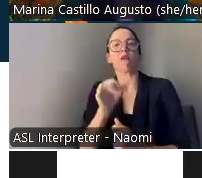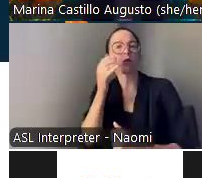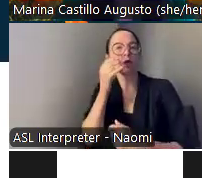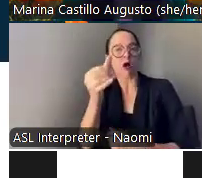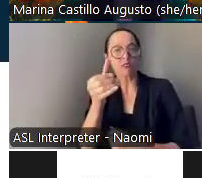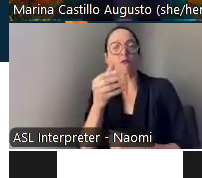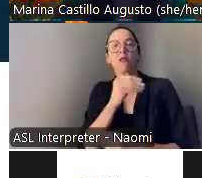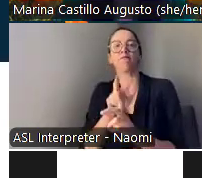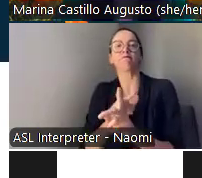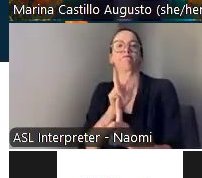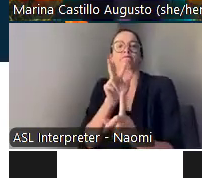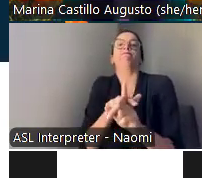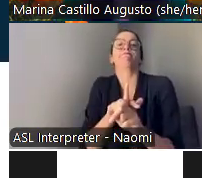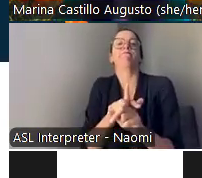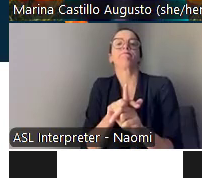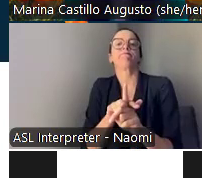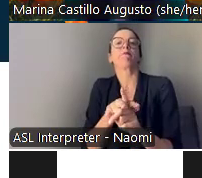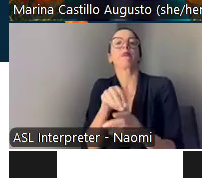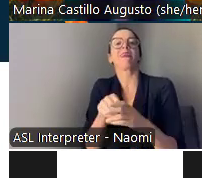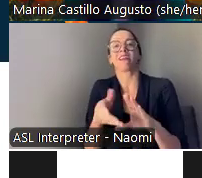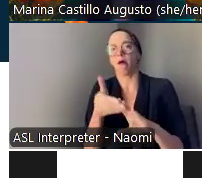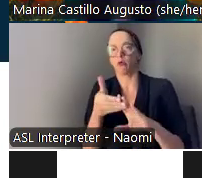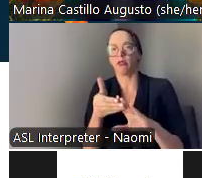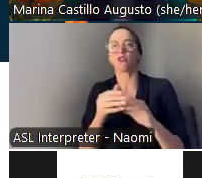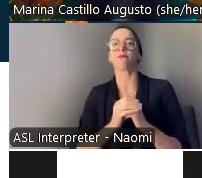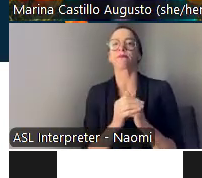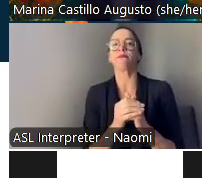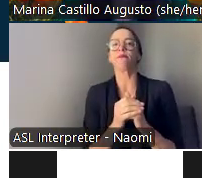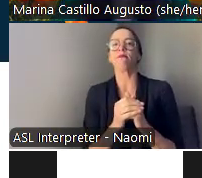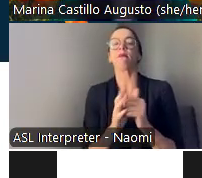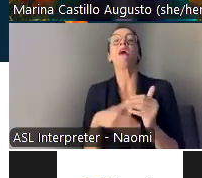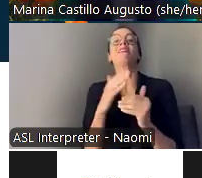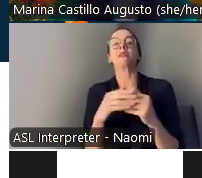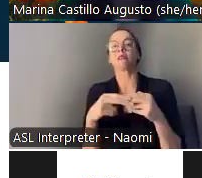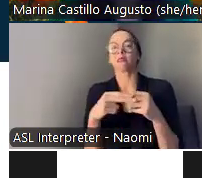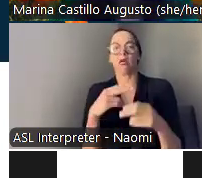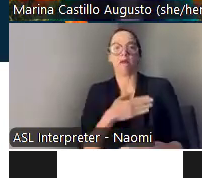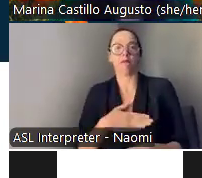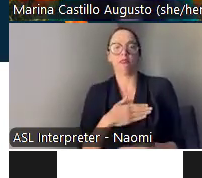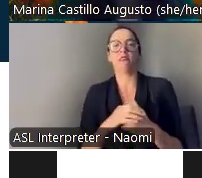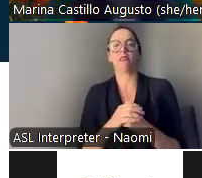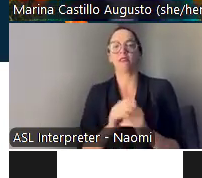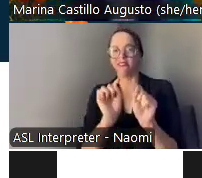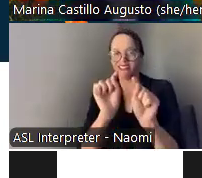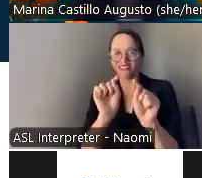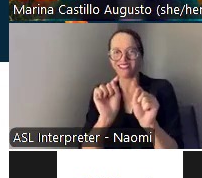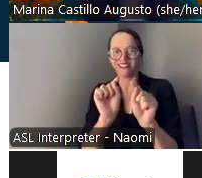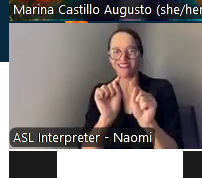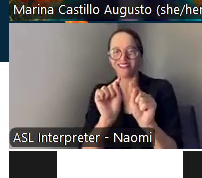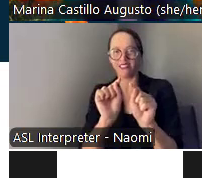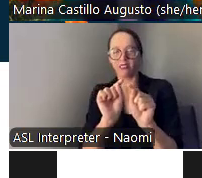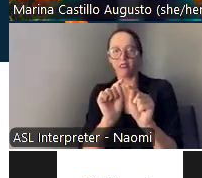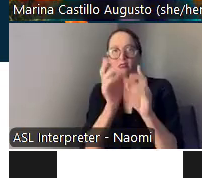please. This schema here really is based on, having the Aging and Disability